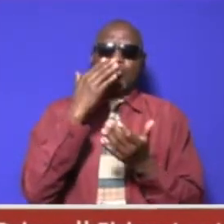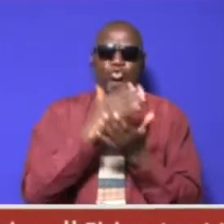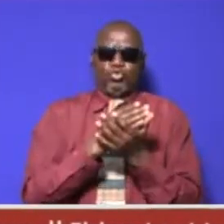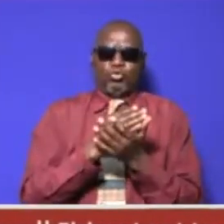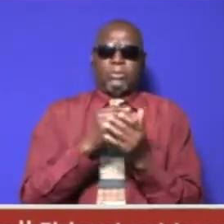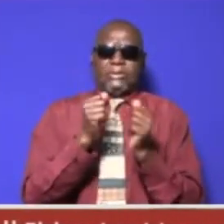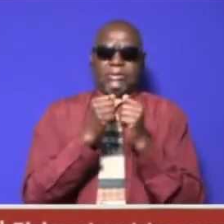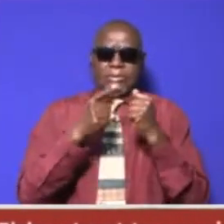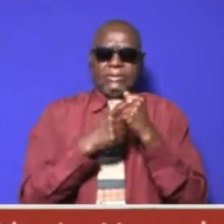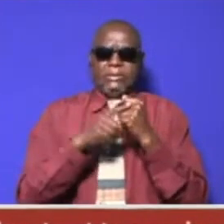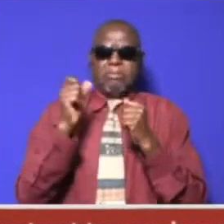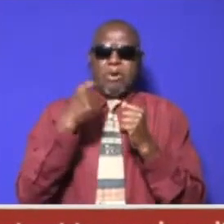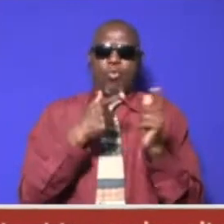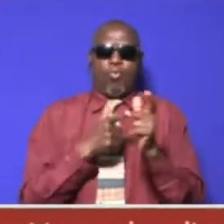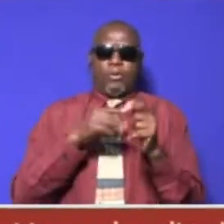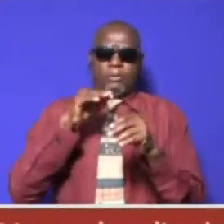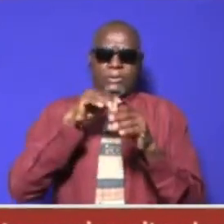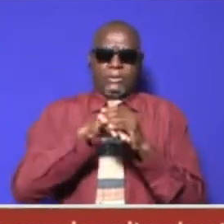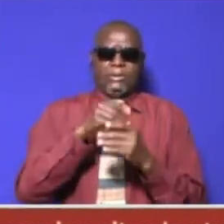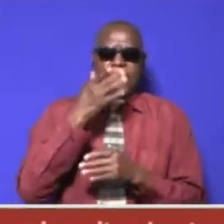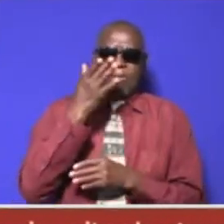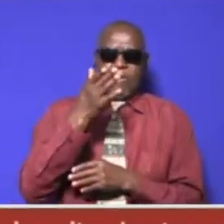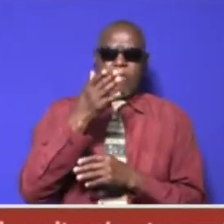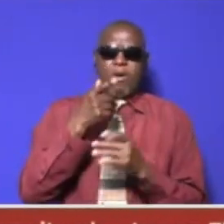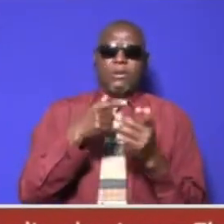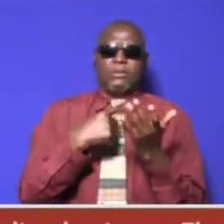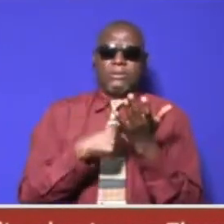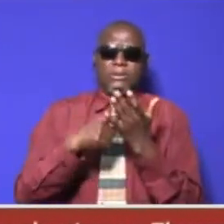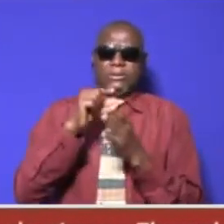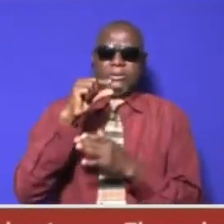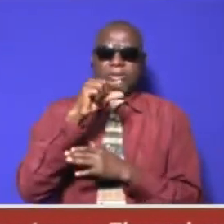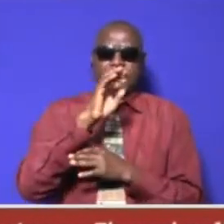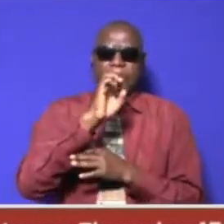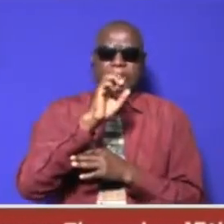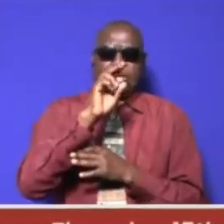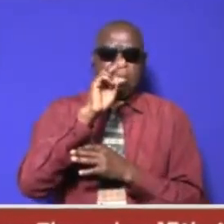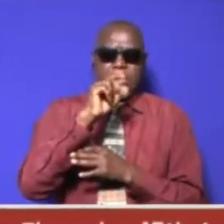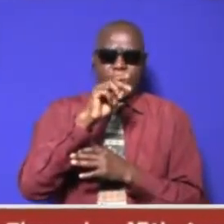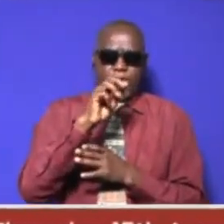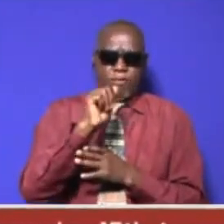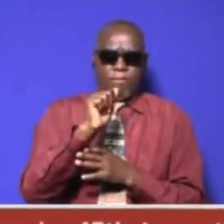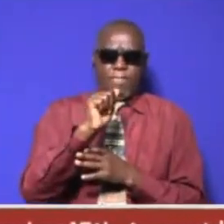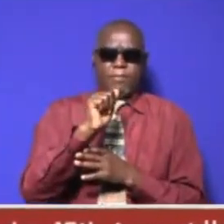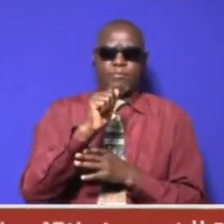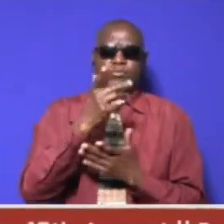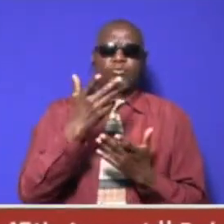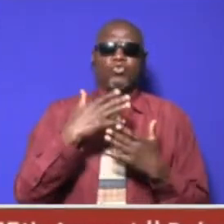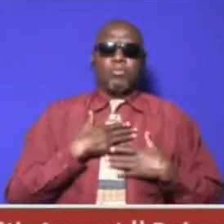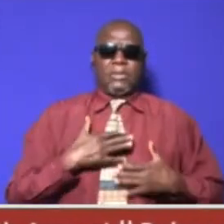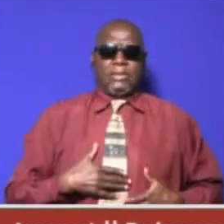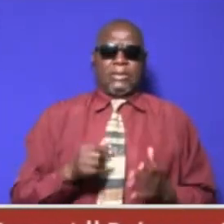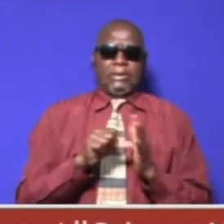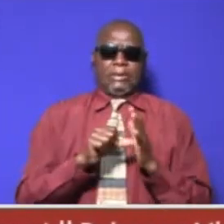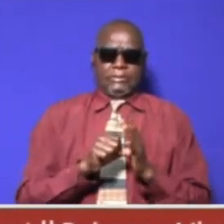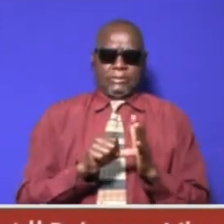16-month war in Geneva. The negotiations are taking place amidst the backdrop of increasing concern regarding the humanitarian crisis